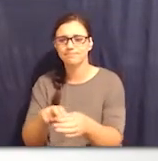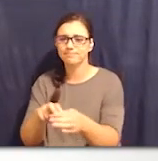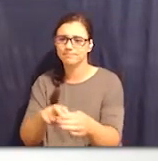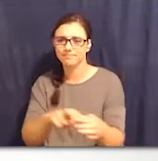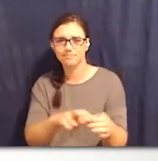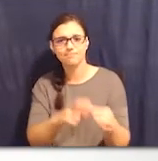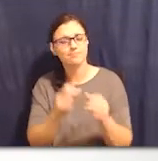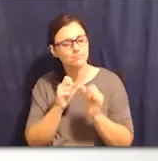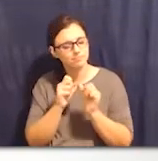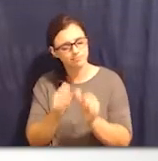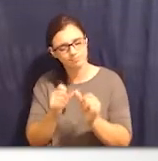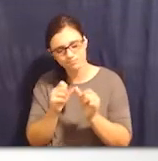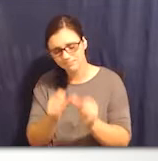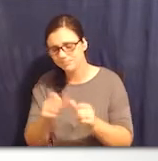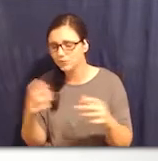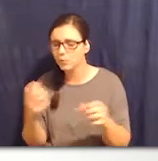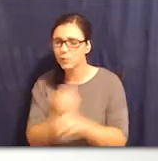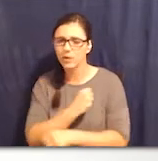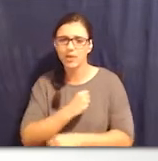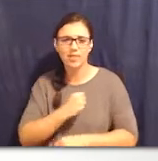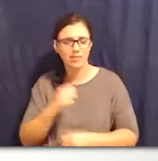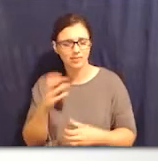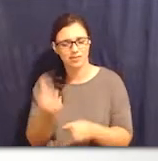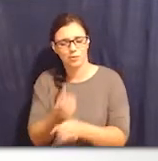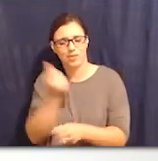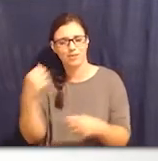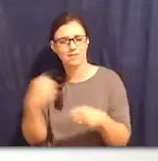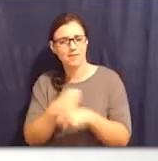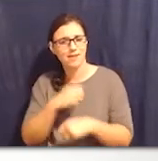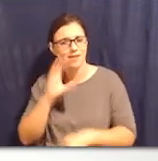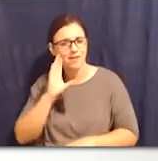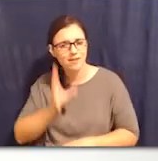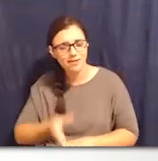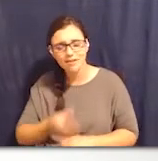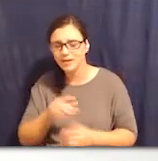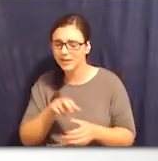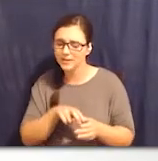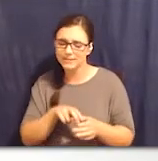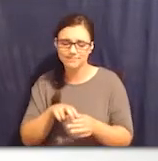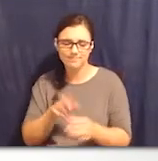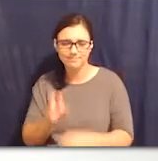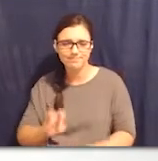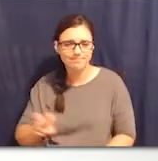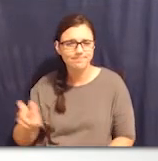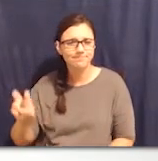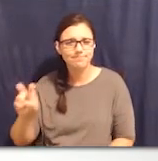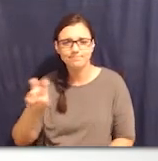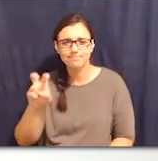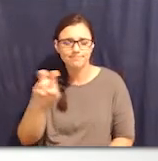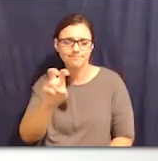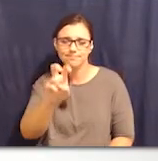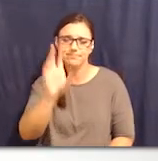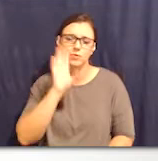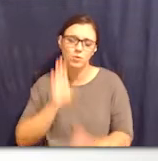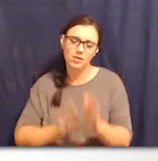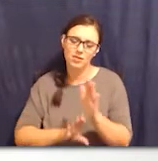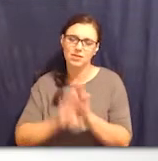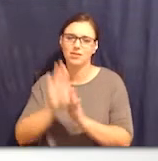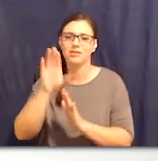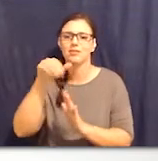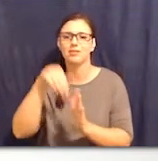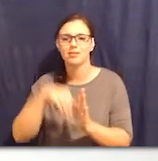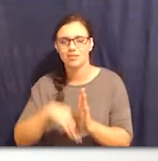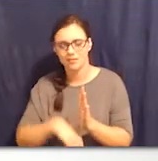on and go on to win the fight. Embark on a journey